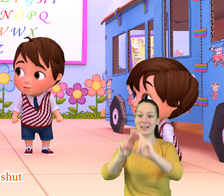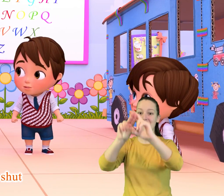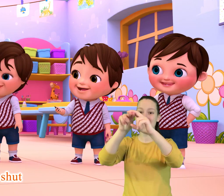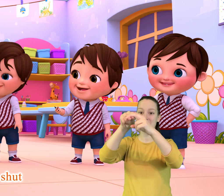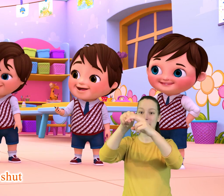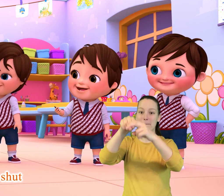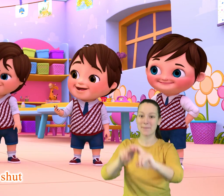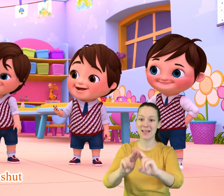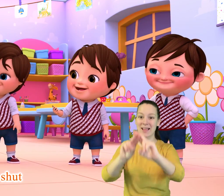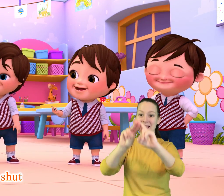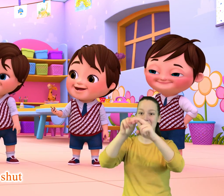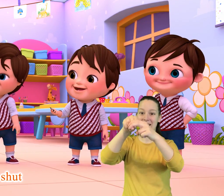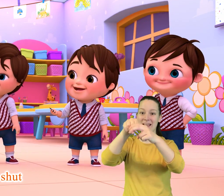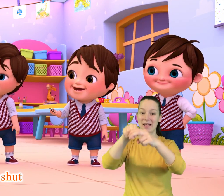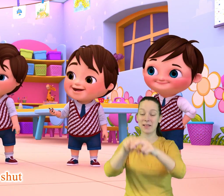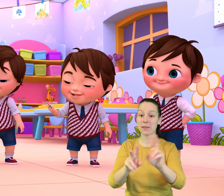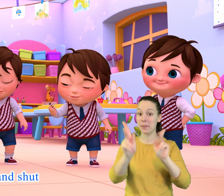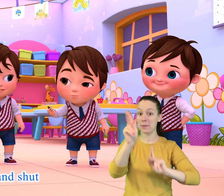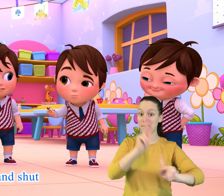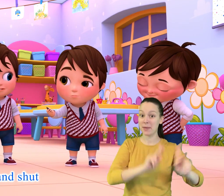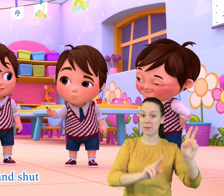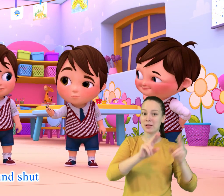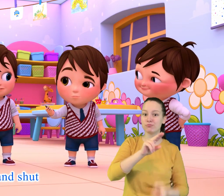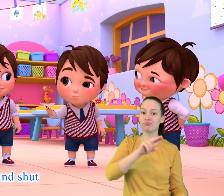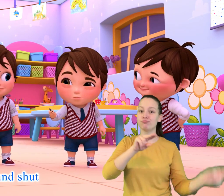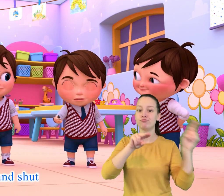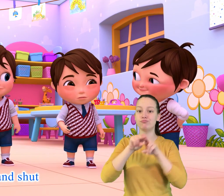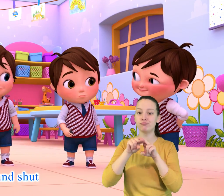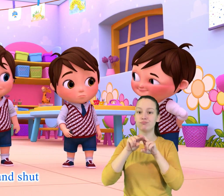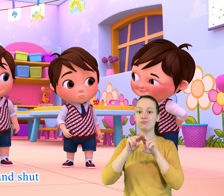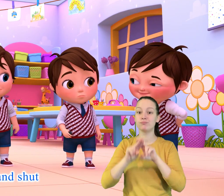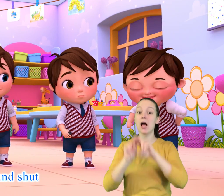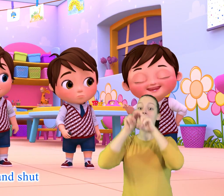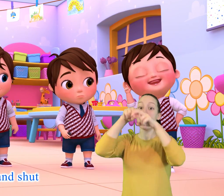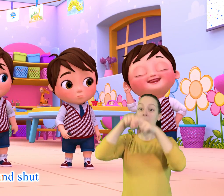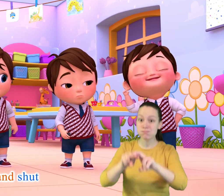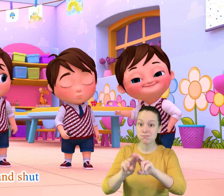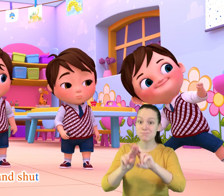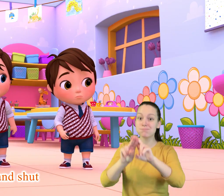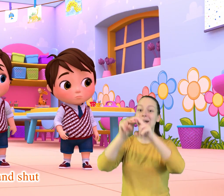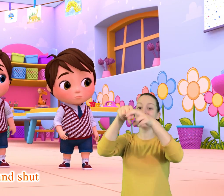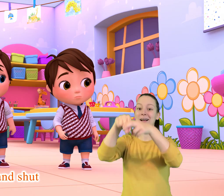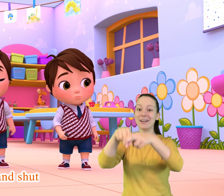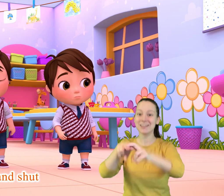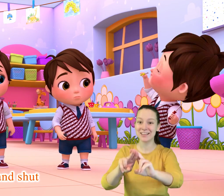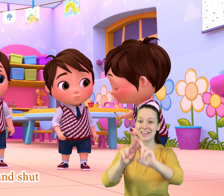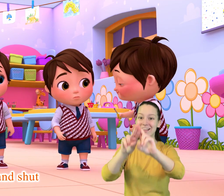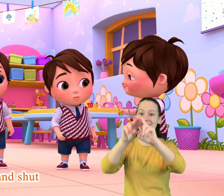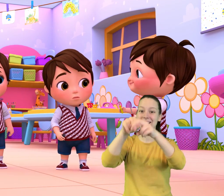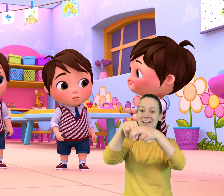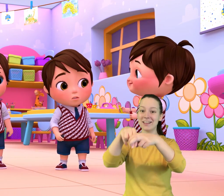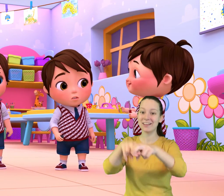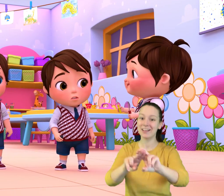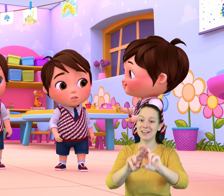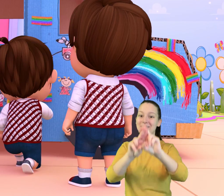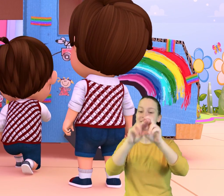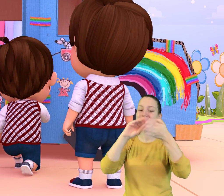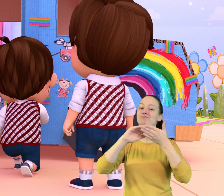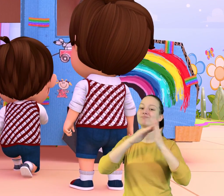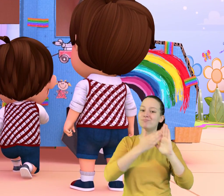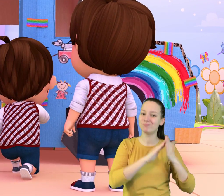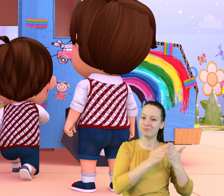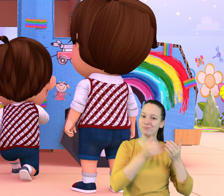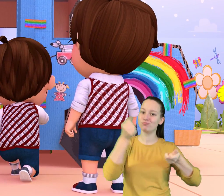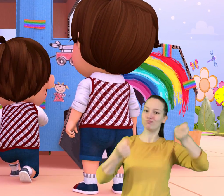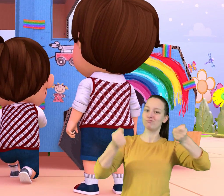shut open and shut the doors on the bus go open and shut